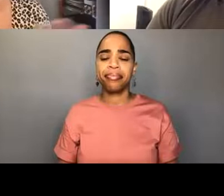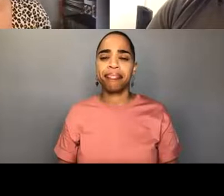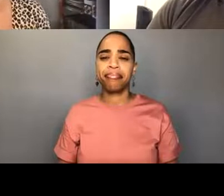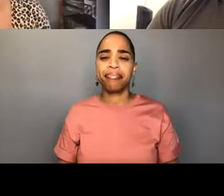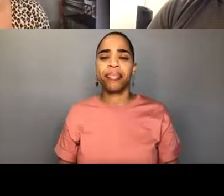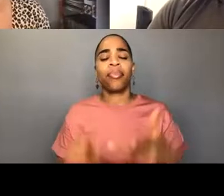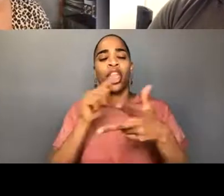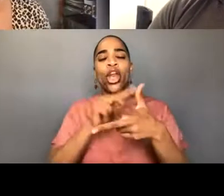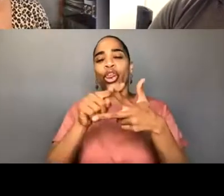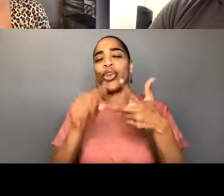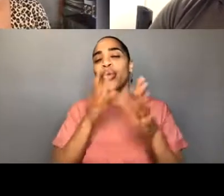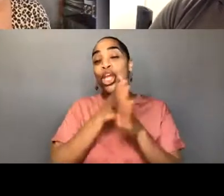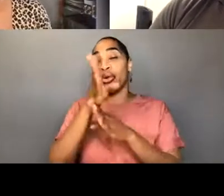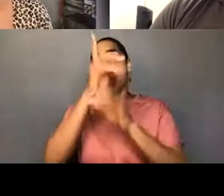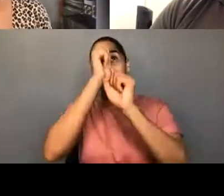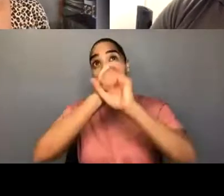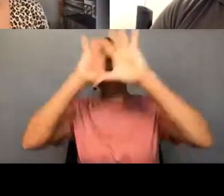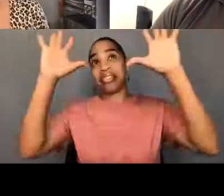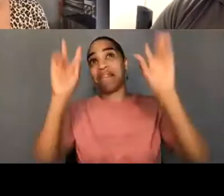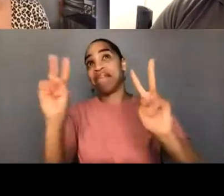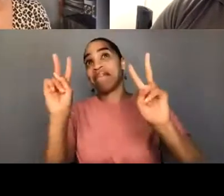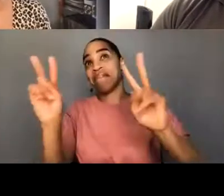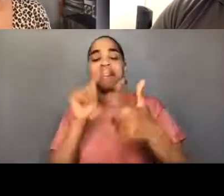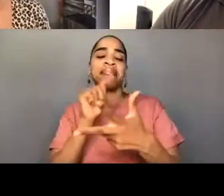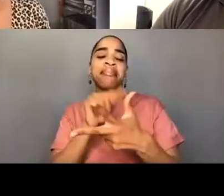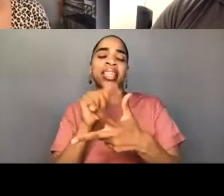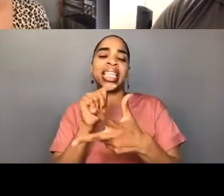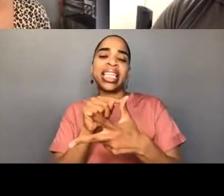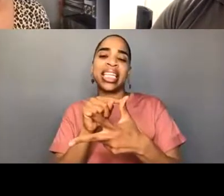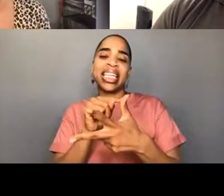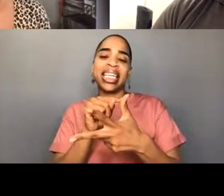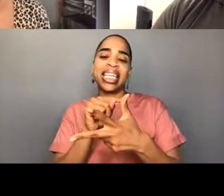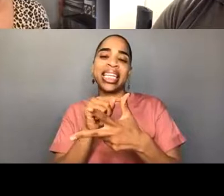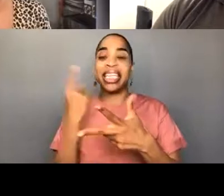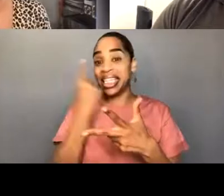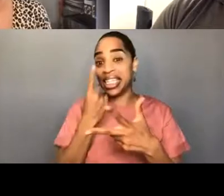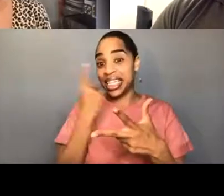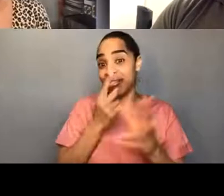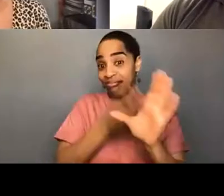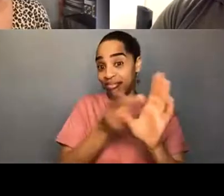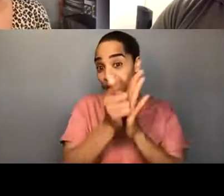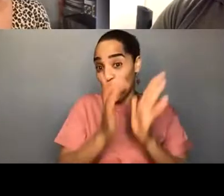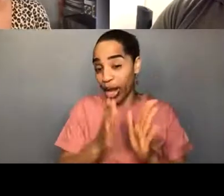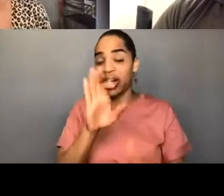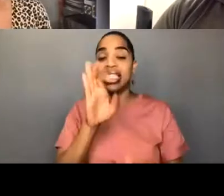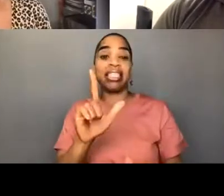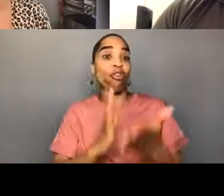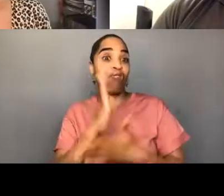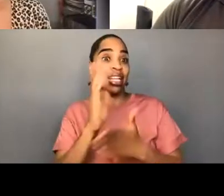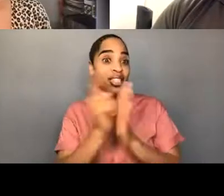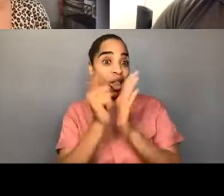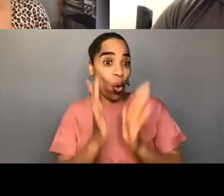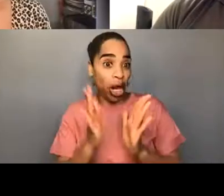three careers that I thought I might go into. I wanted to consider going into law and becoming a civil rights attorney.